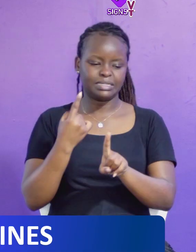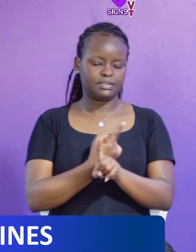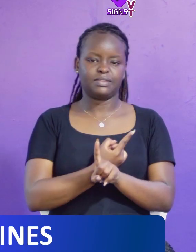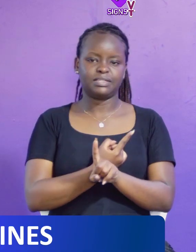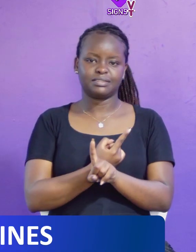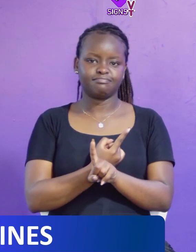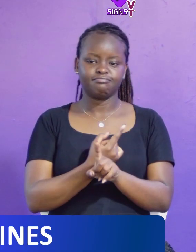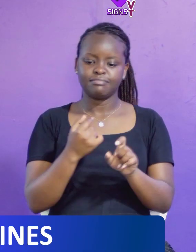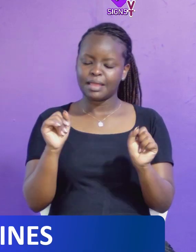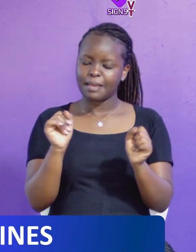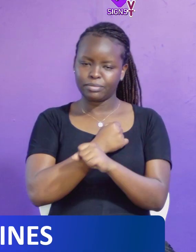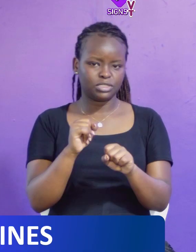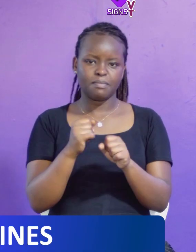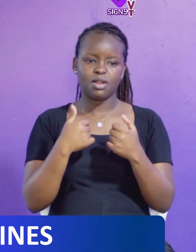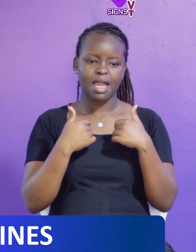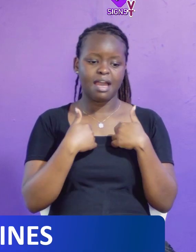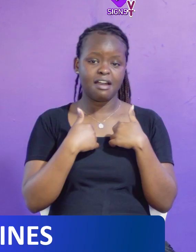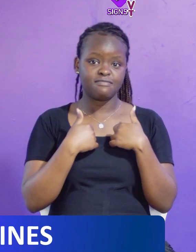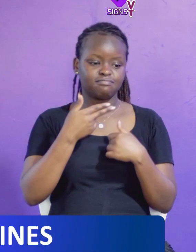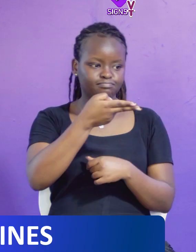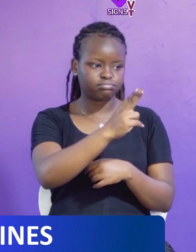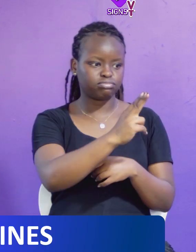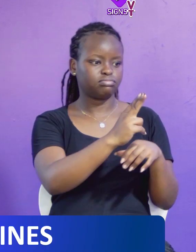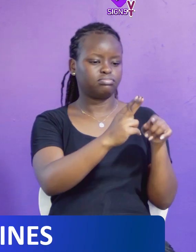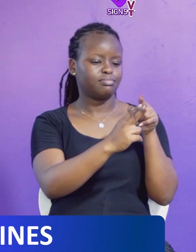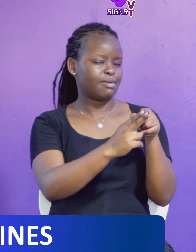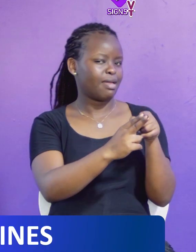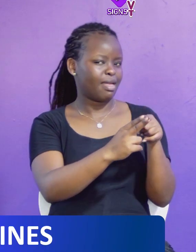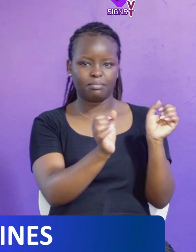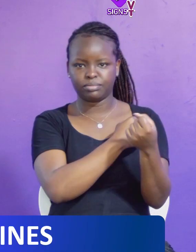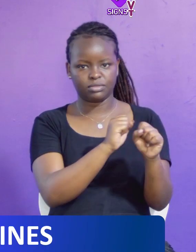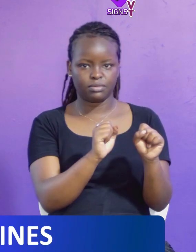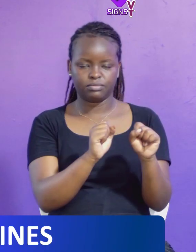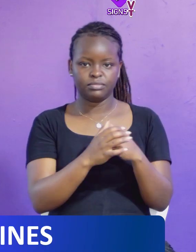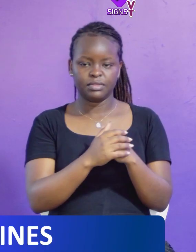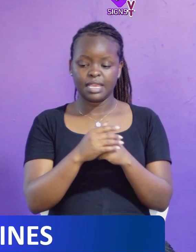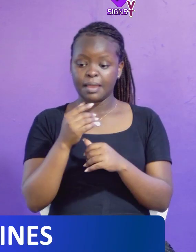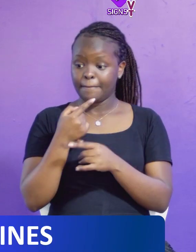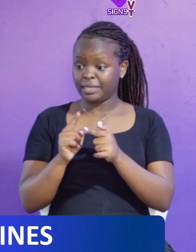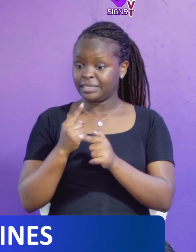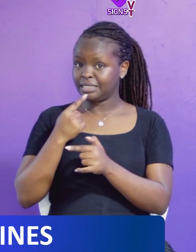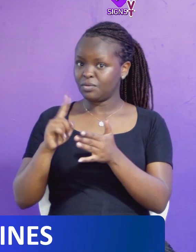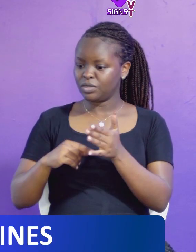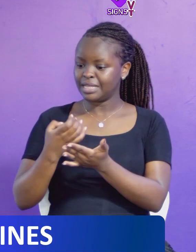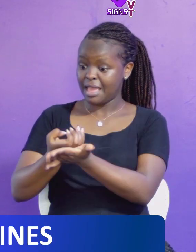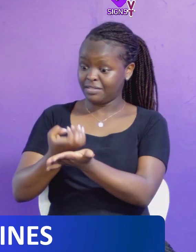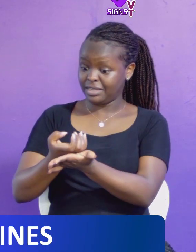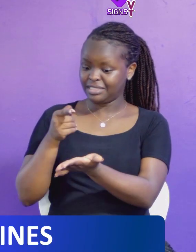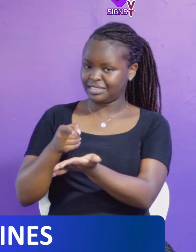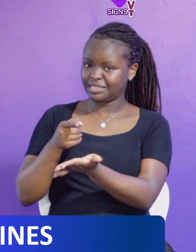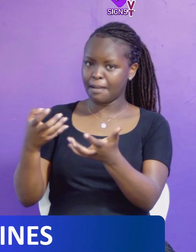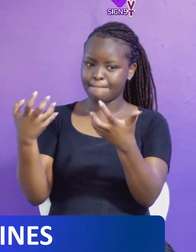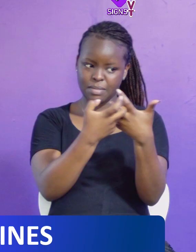could not have discharged the fatal shot. Now, instead, he said the exhibit was consistent with